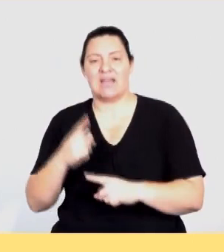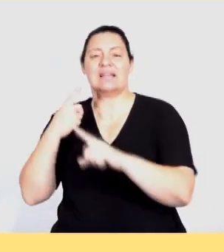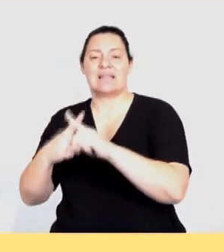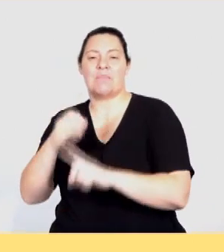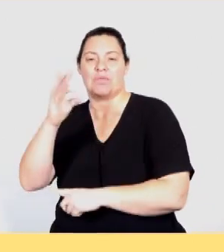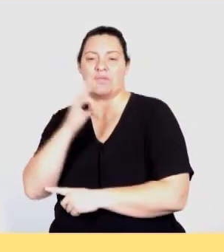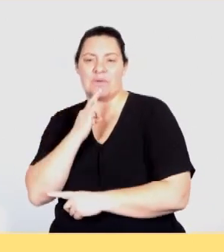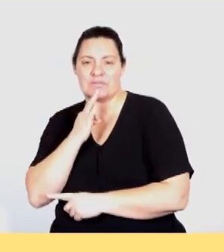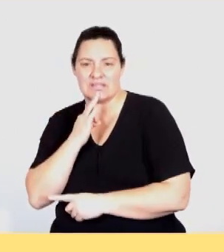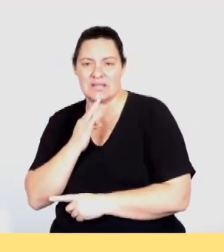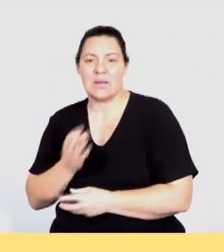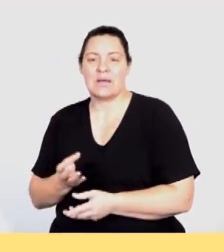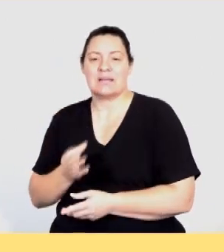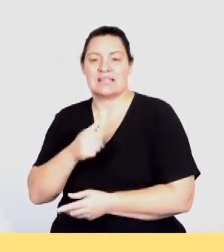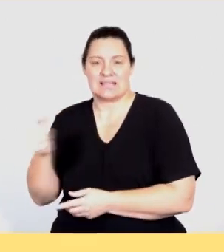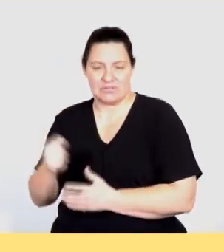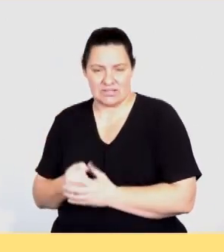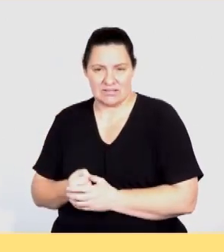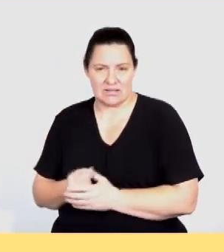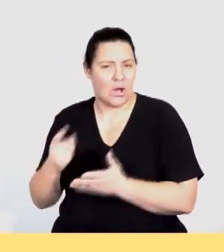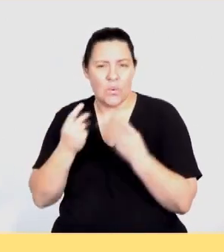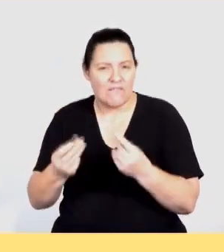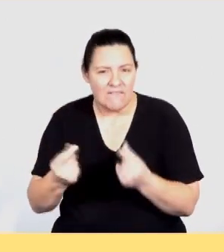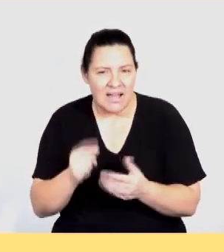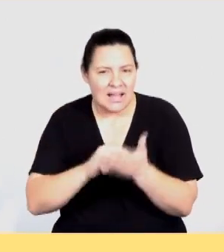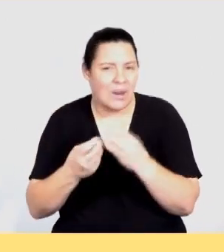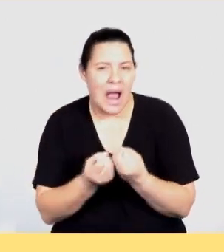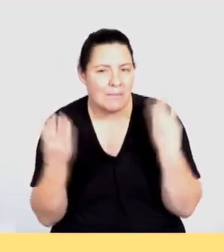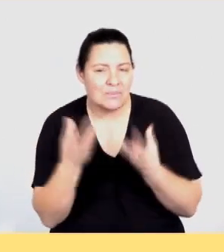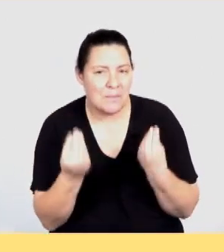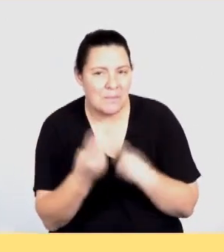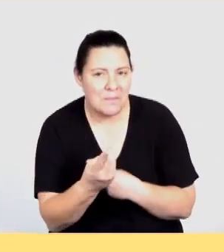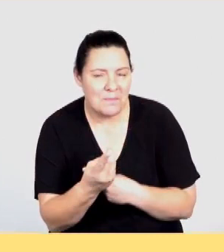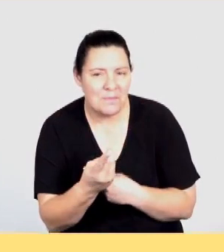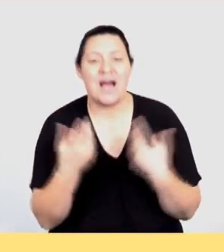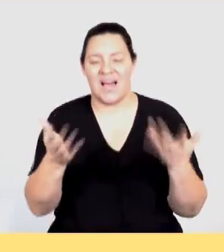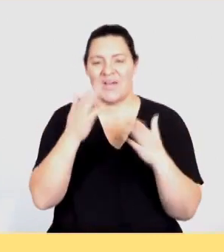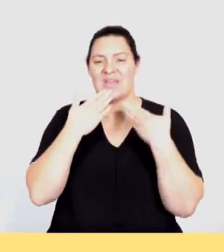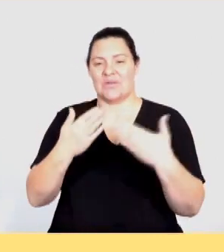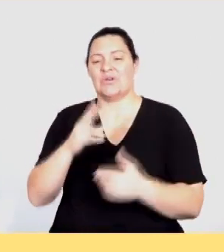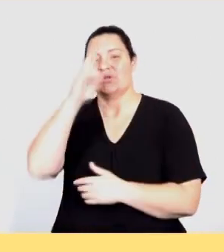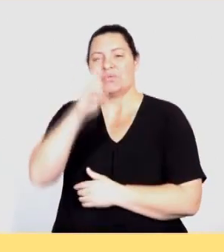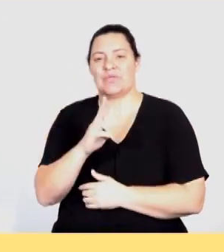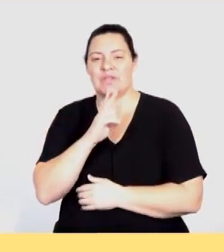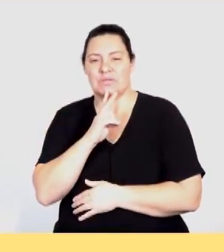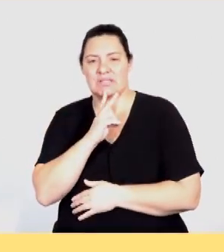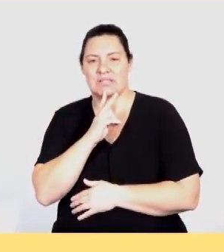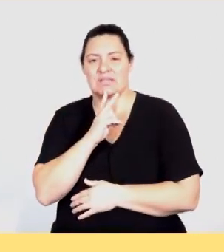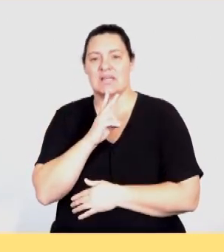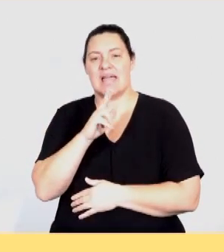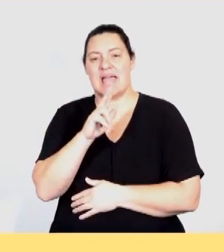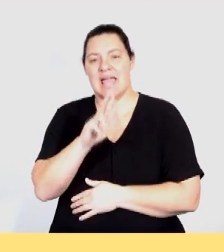have 125 multiplied by 3,600. Quickly in the calculator, how much do you get? All right, thank